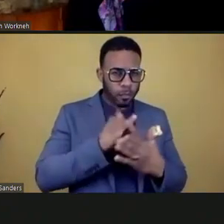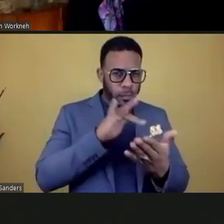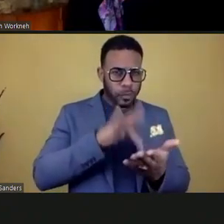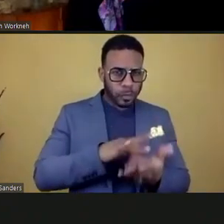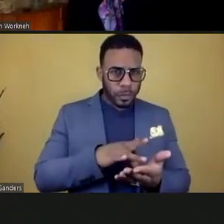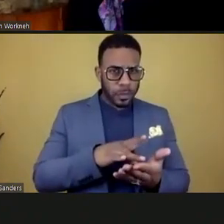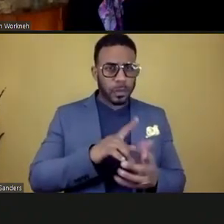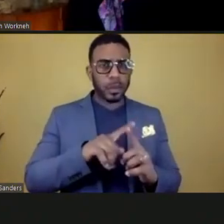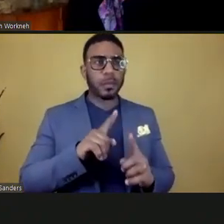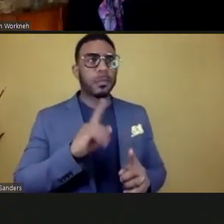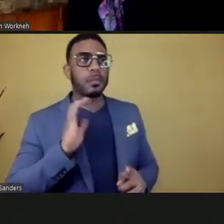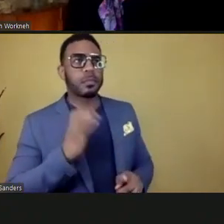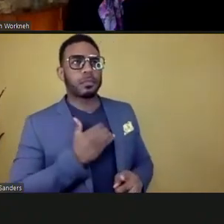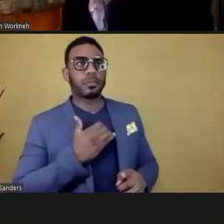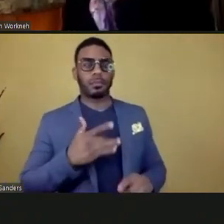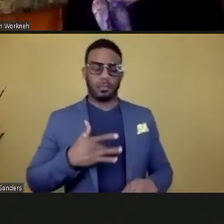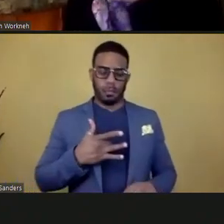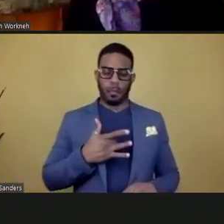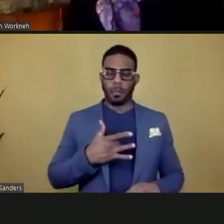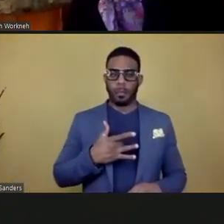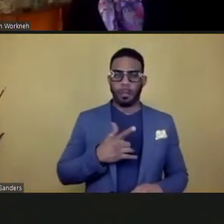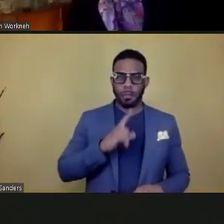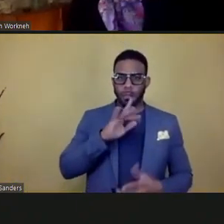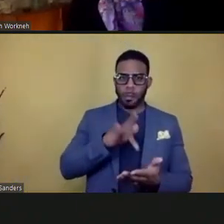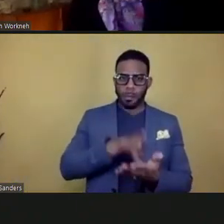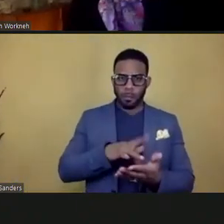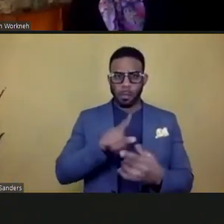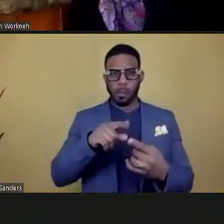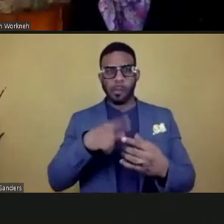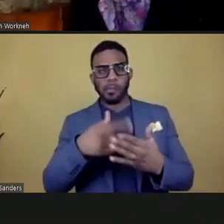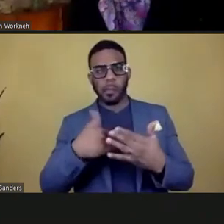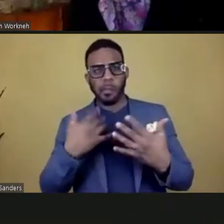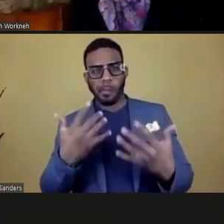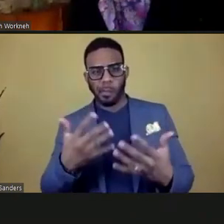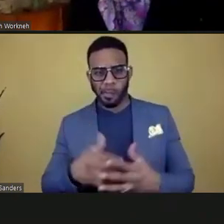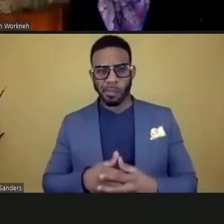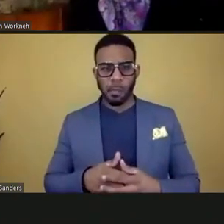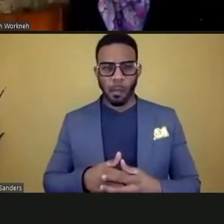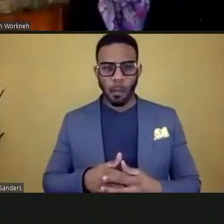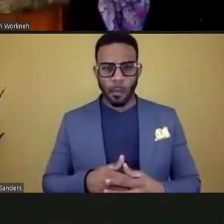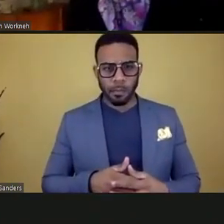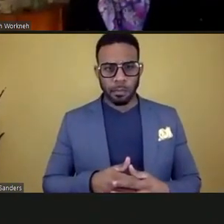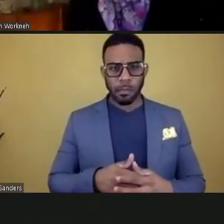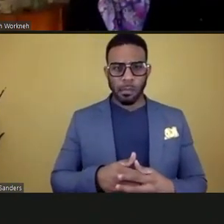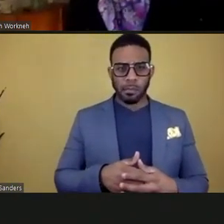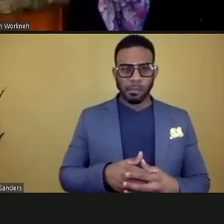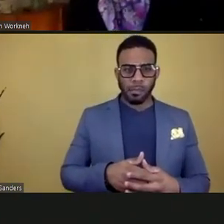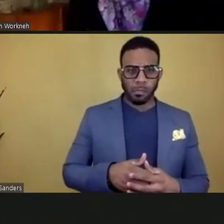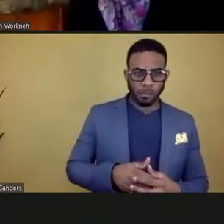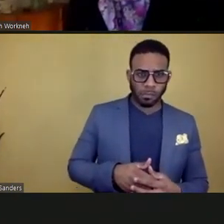but it's our feelings are being centered about what we want.